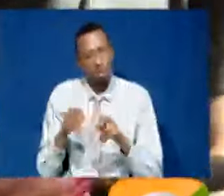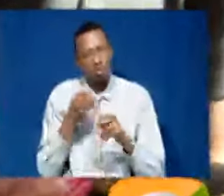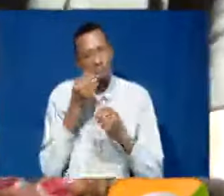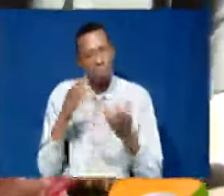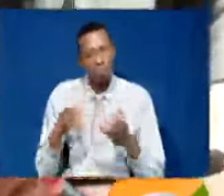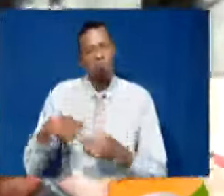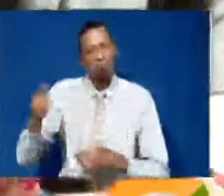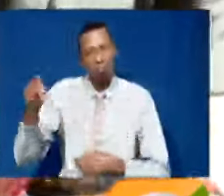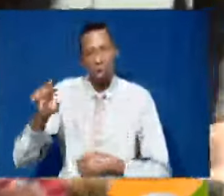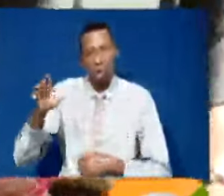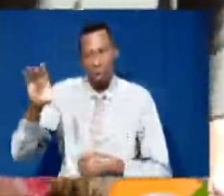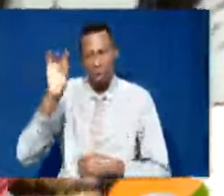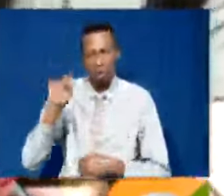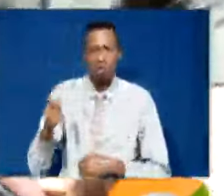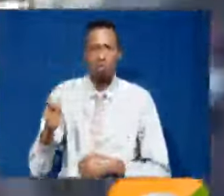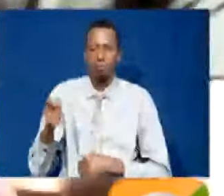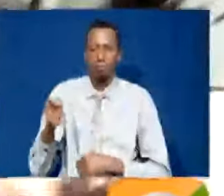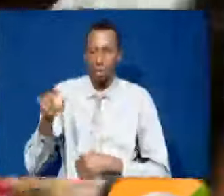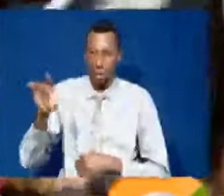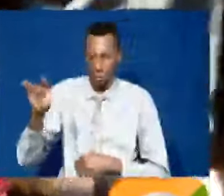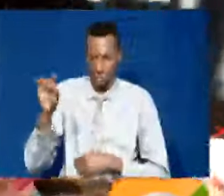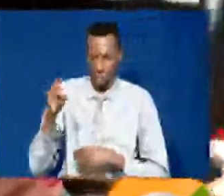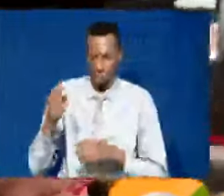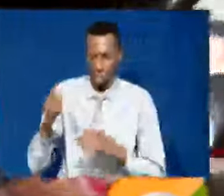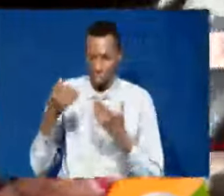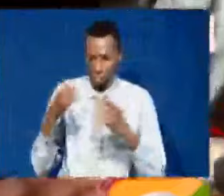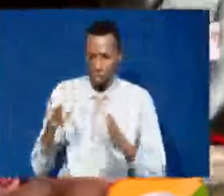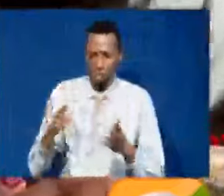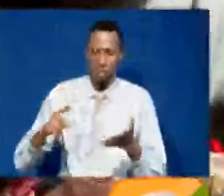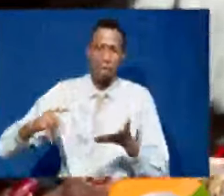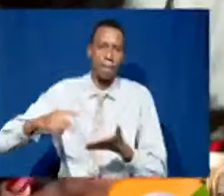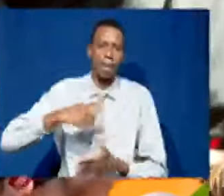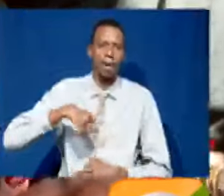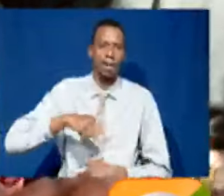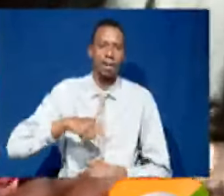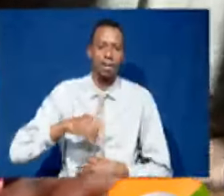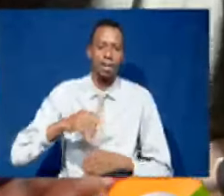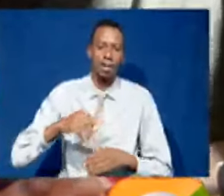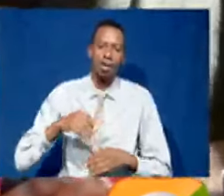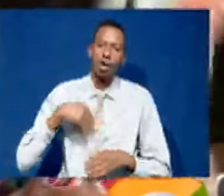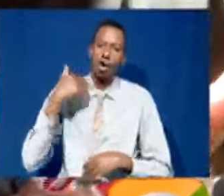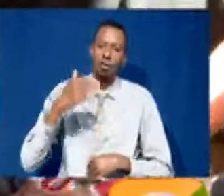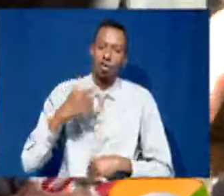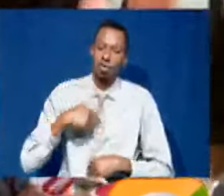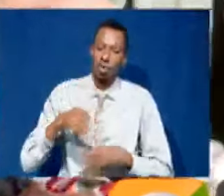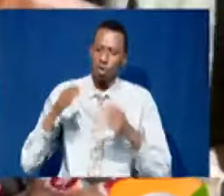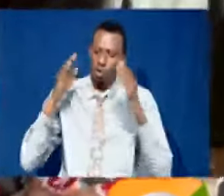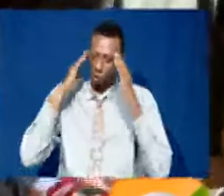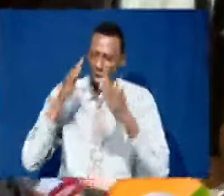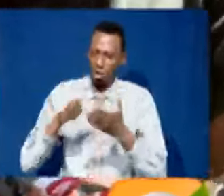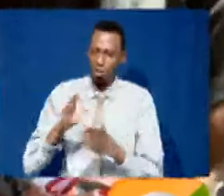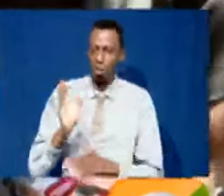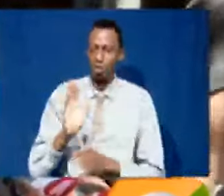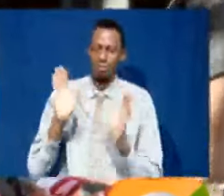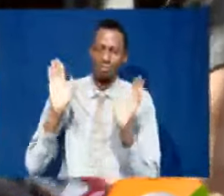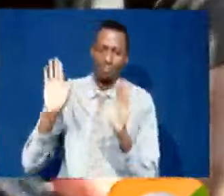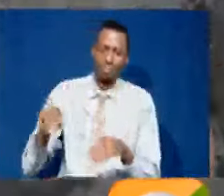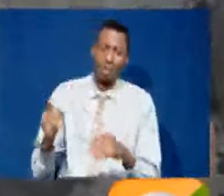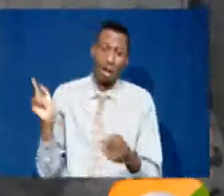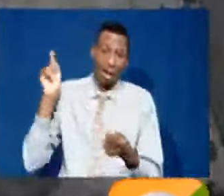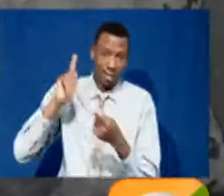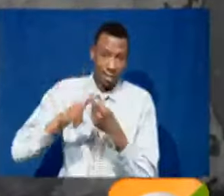ufunguo na akatulipa. Sasa kutoka hapo tushughulikane na customer tena. Tunawaachanga mpaka kesho saa 4 za asubuhi ndio